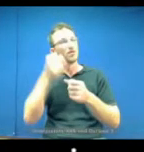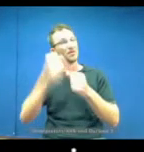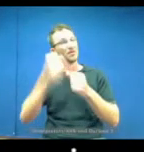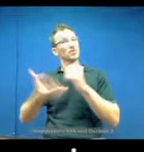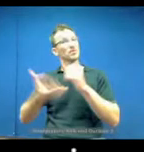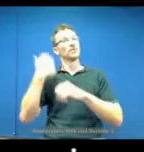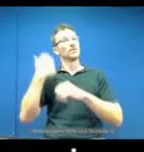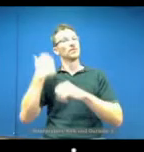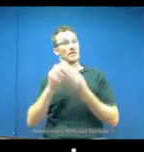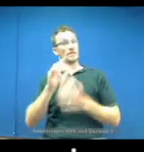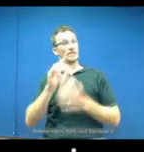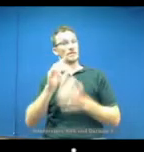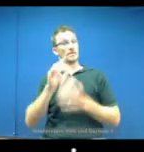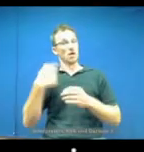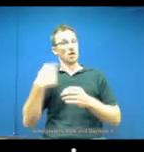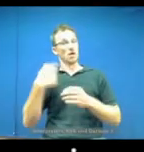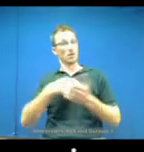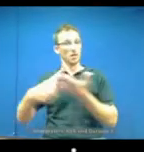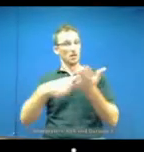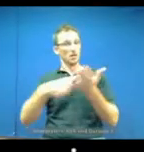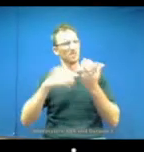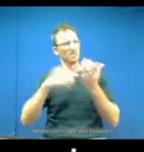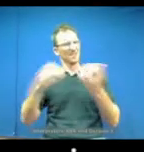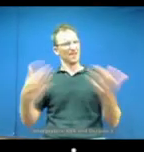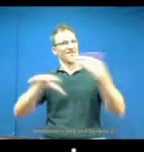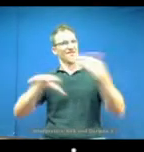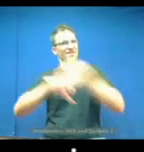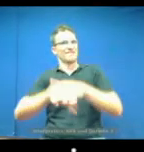So the court can order temporary custody.